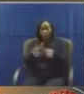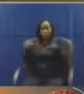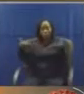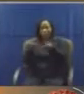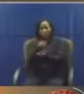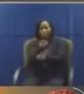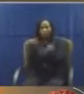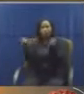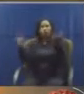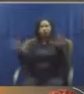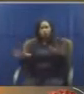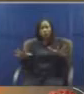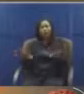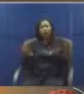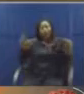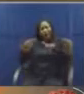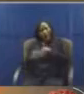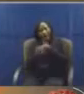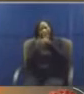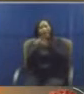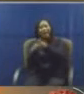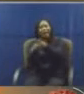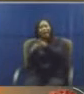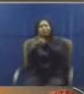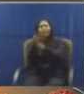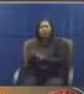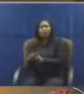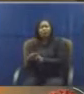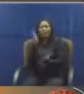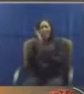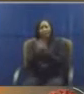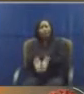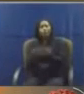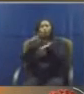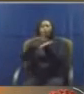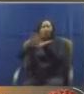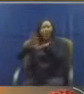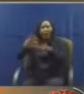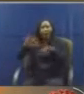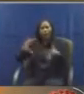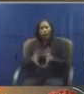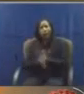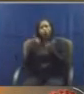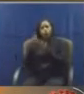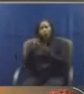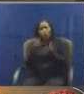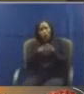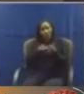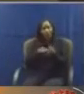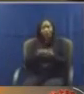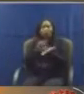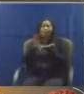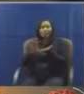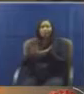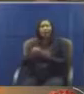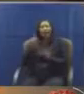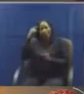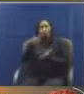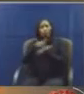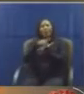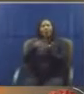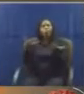services. And we've got guidelines as to exactly how do they get the funds, what must they do with the funds. Where I think there's a weakness is